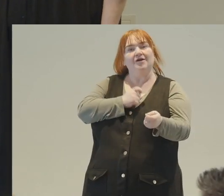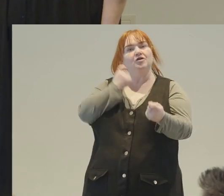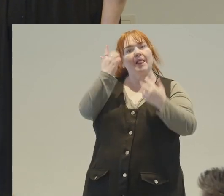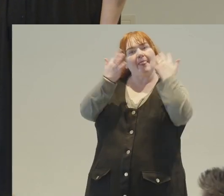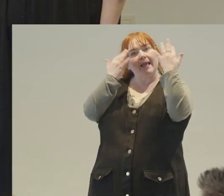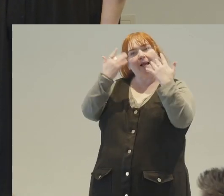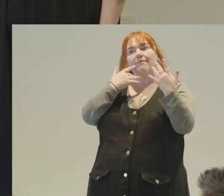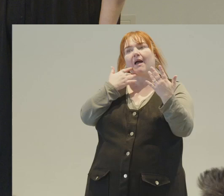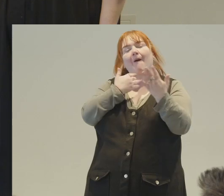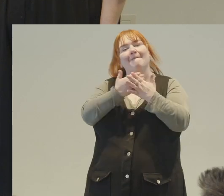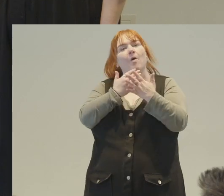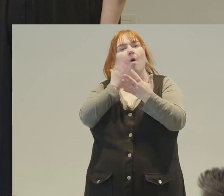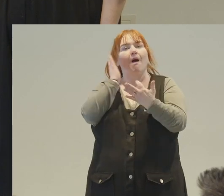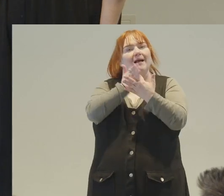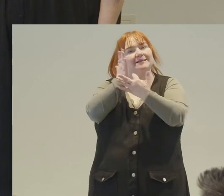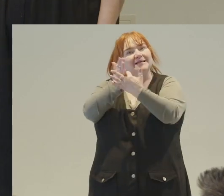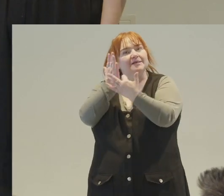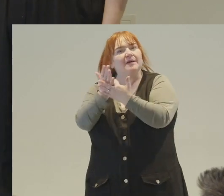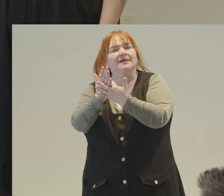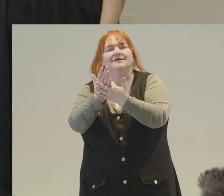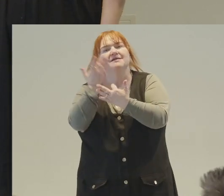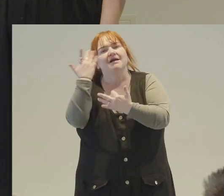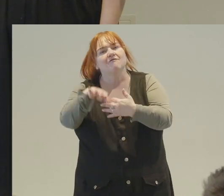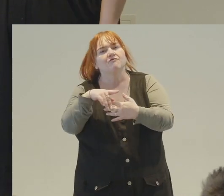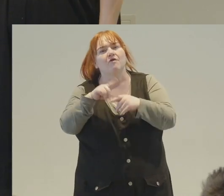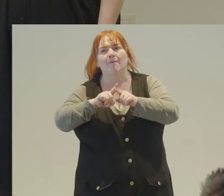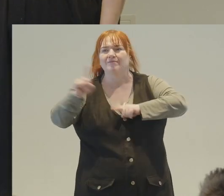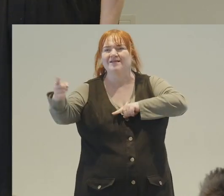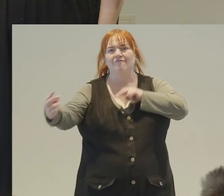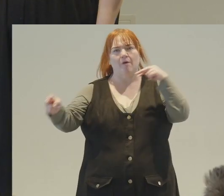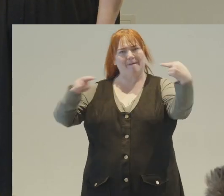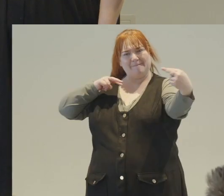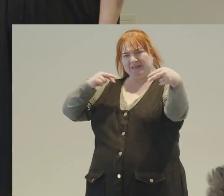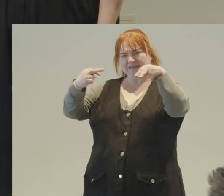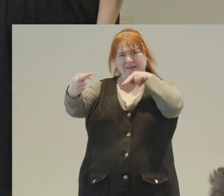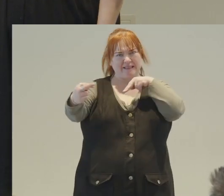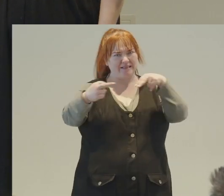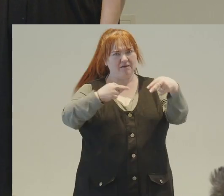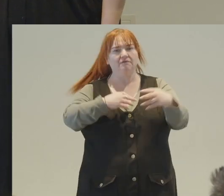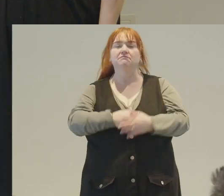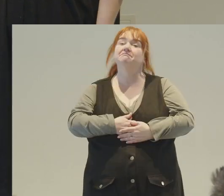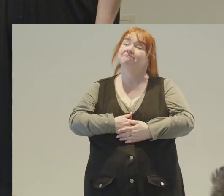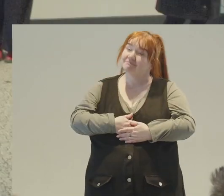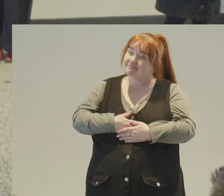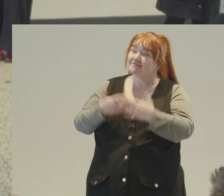different perspectives. Nice. Thank you, Charlotte and Georgia.